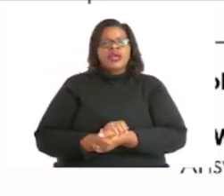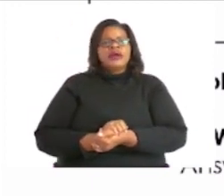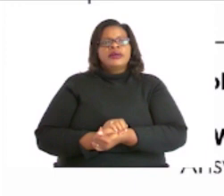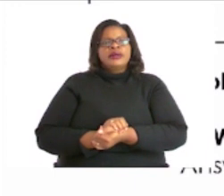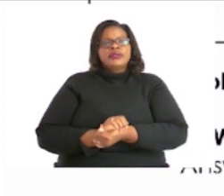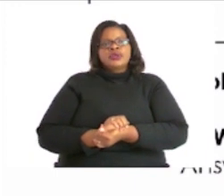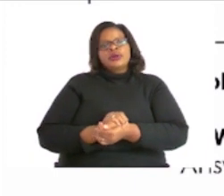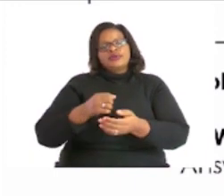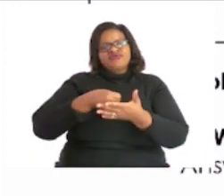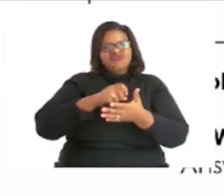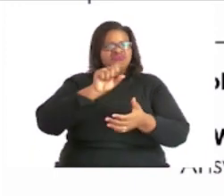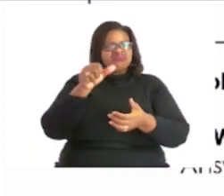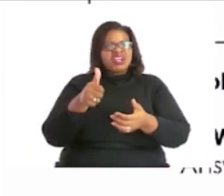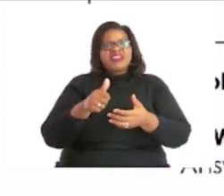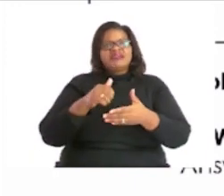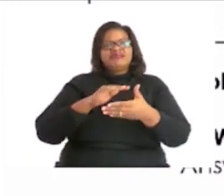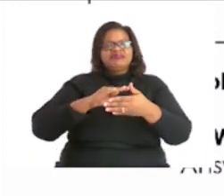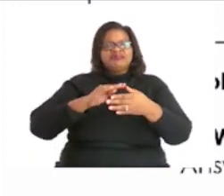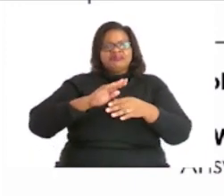example. Write